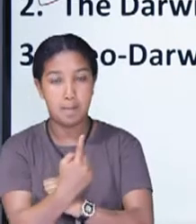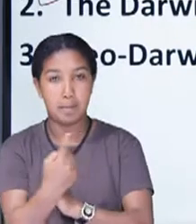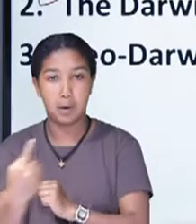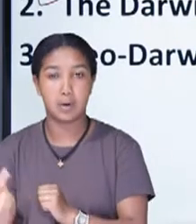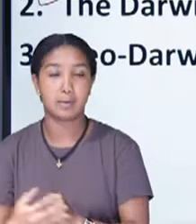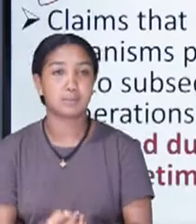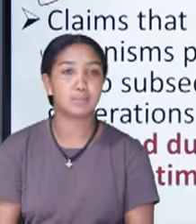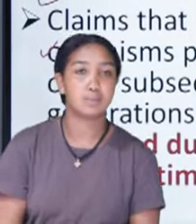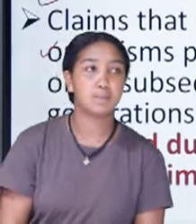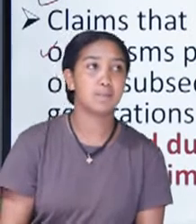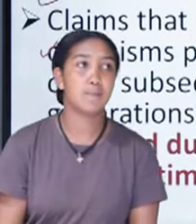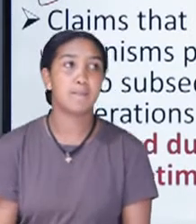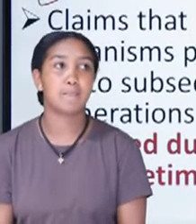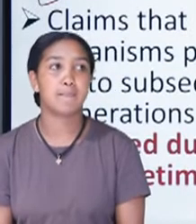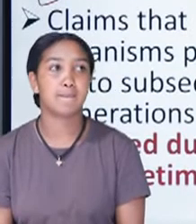one.